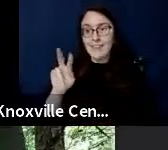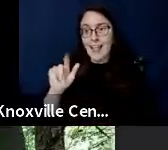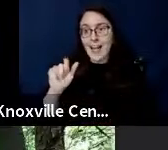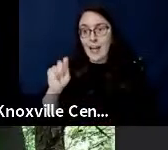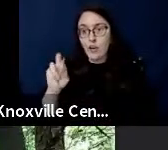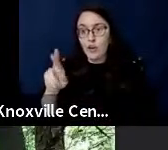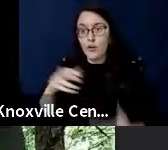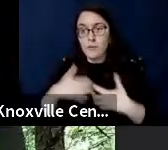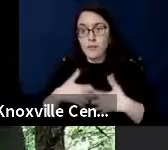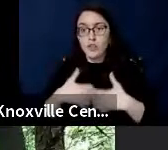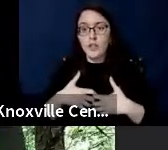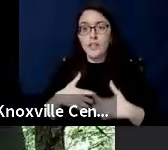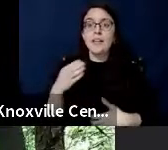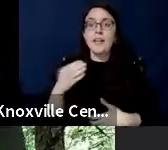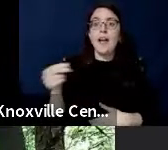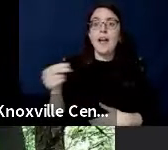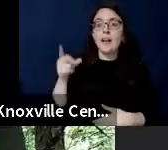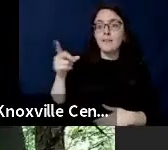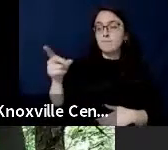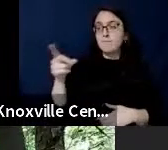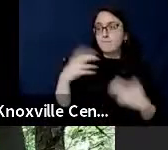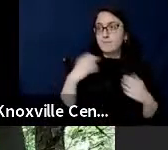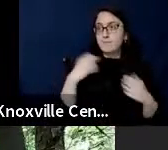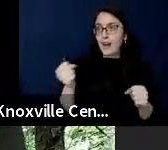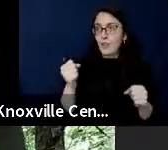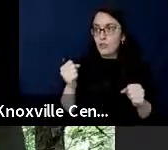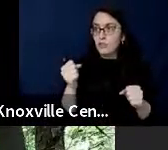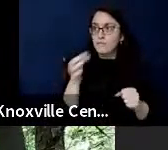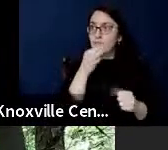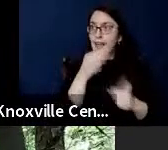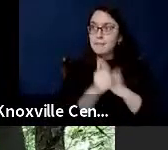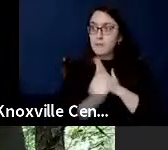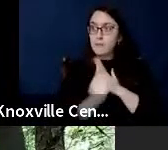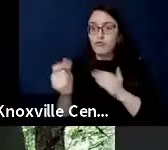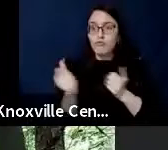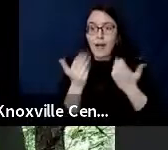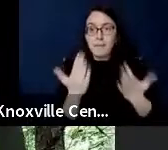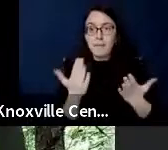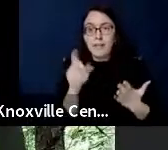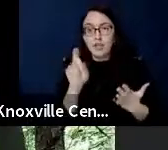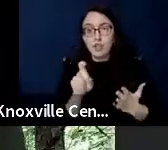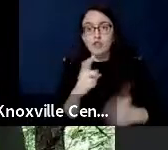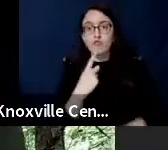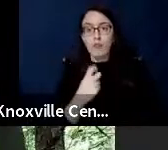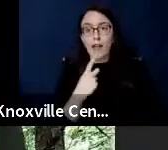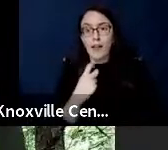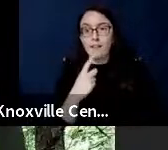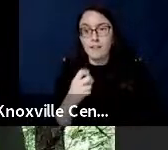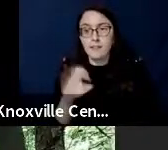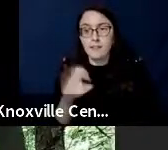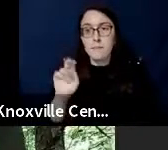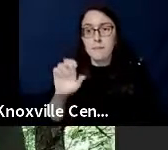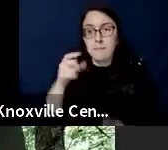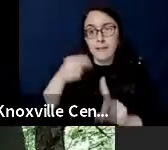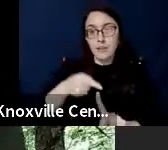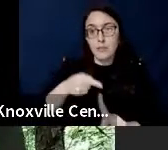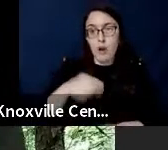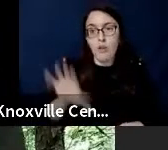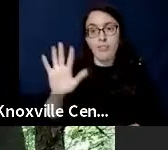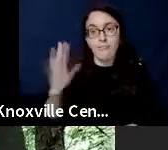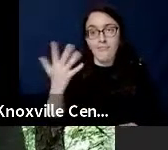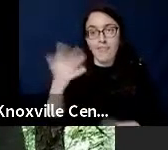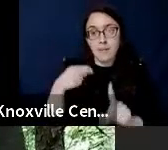this some more, they at this time recommend that their benchmark be represented as red. Our fifth